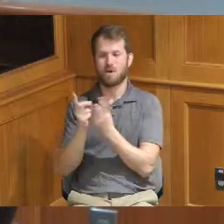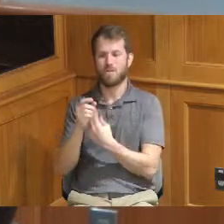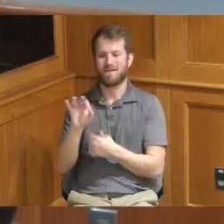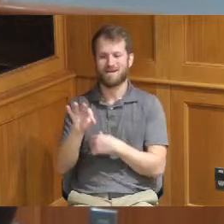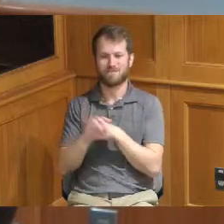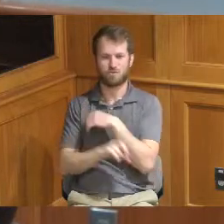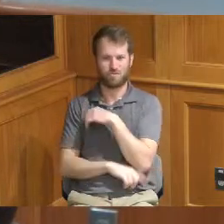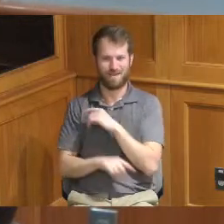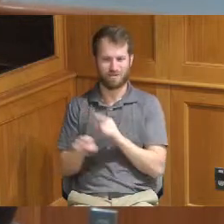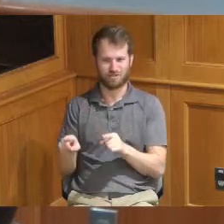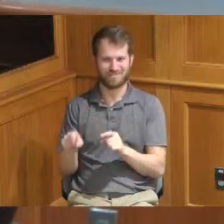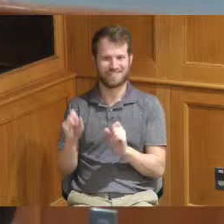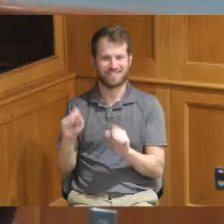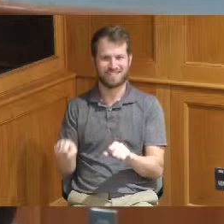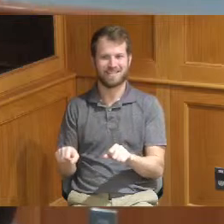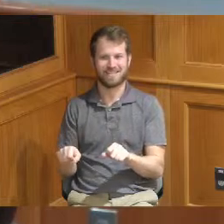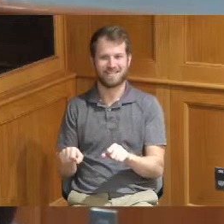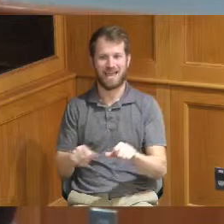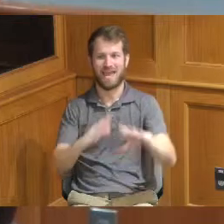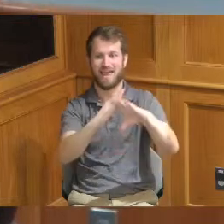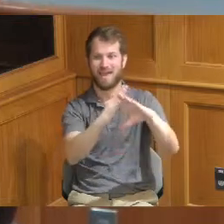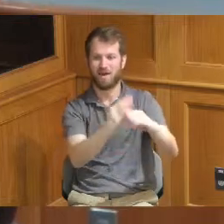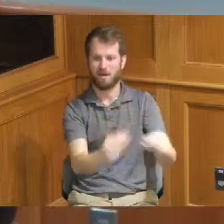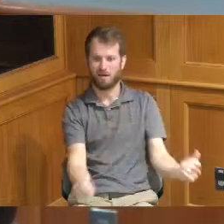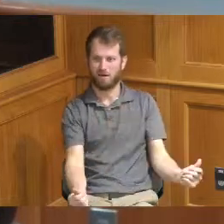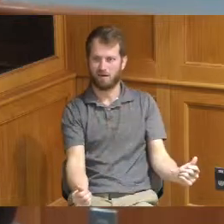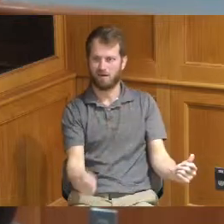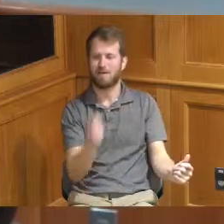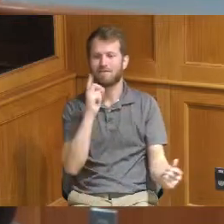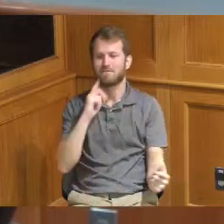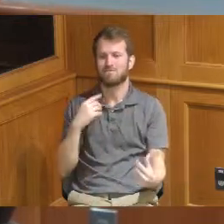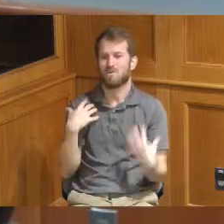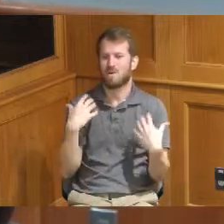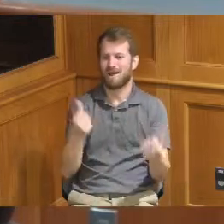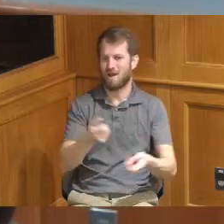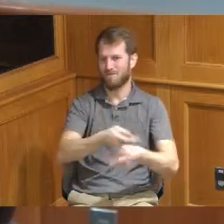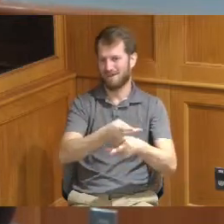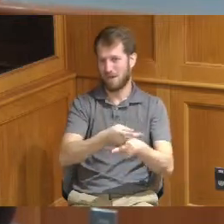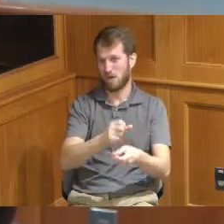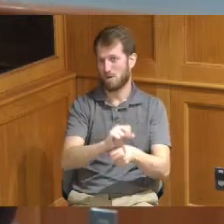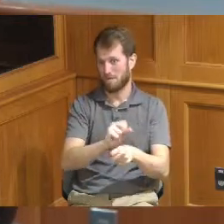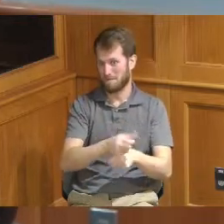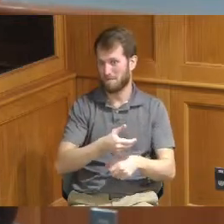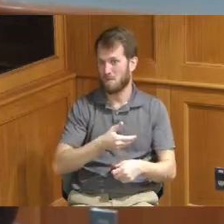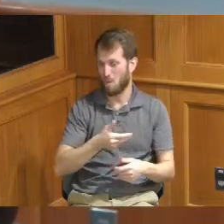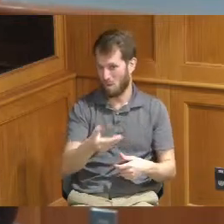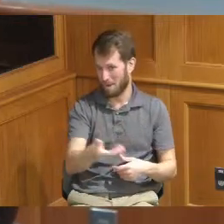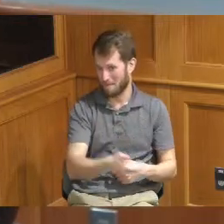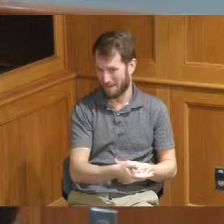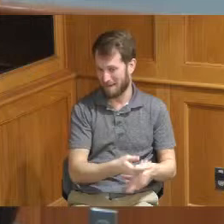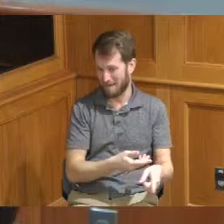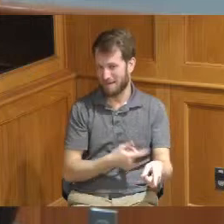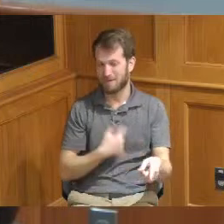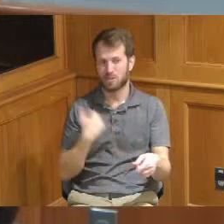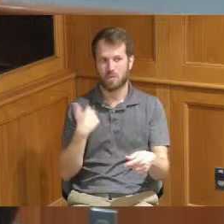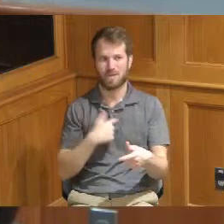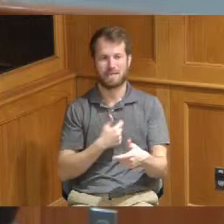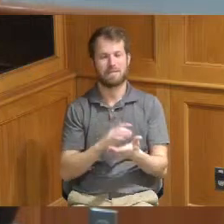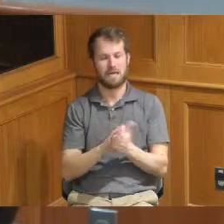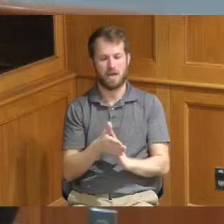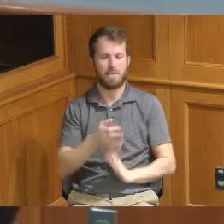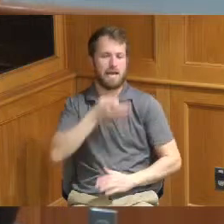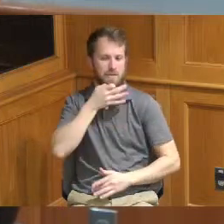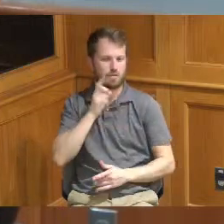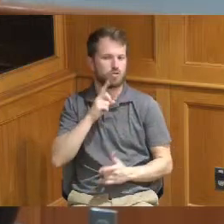Corrections can alleviate barriers to healthcare employment, and we have become experts in completing